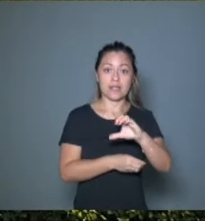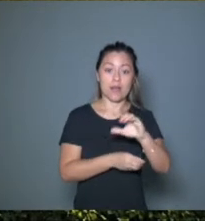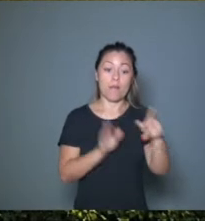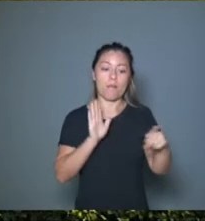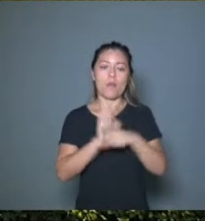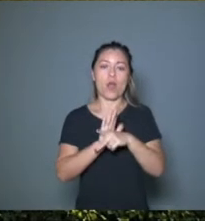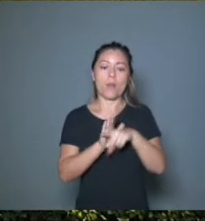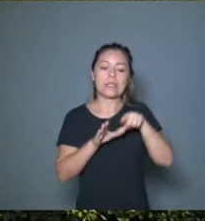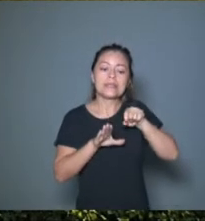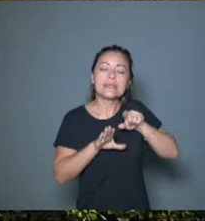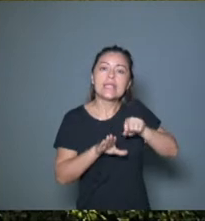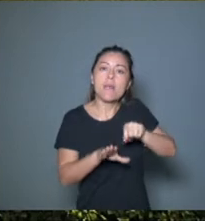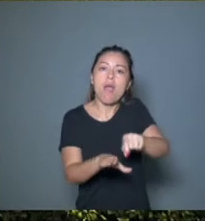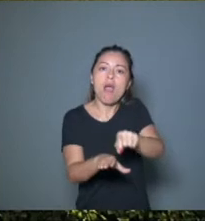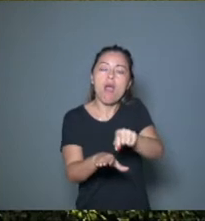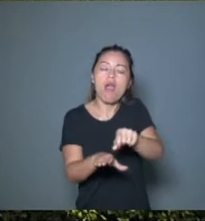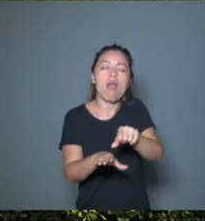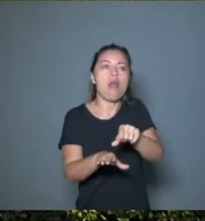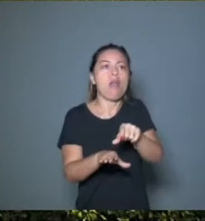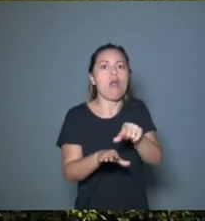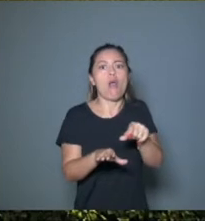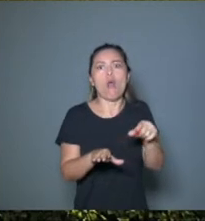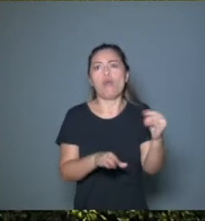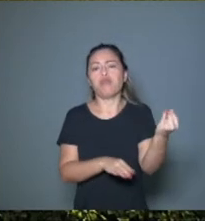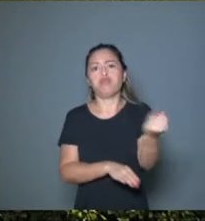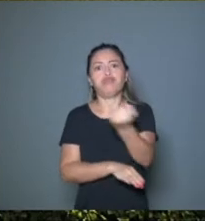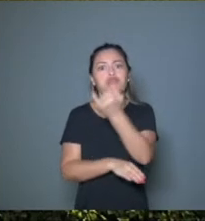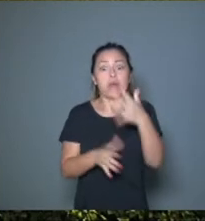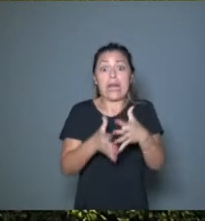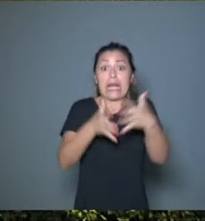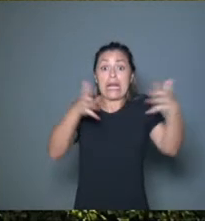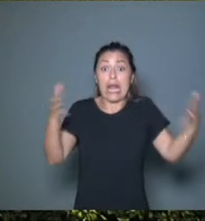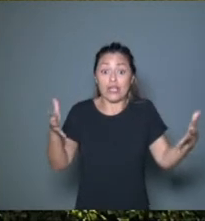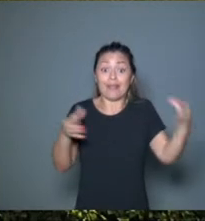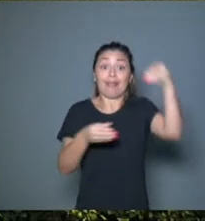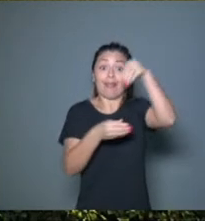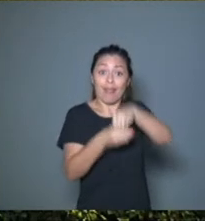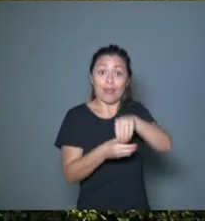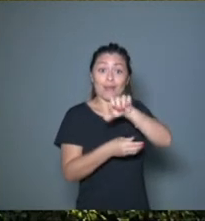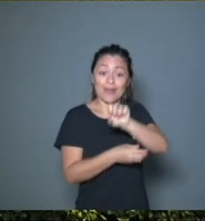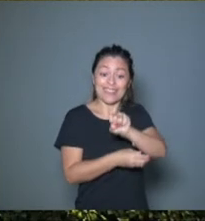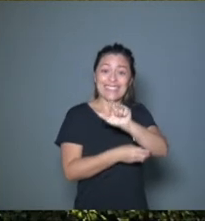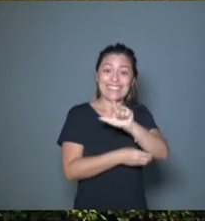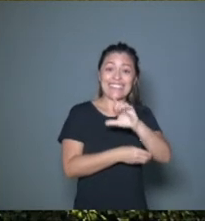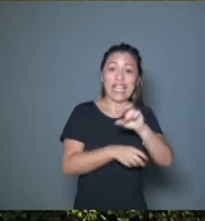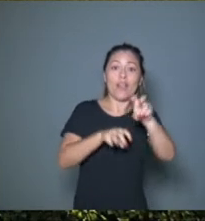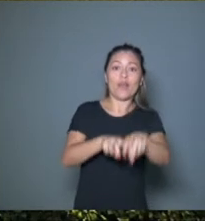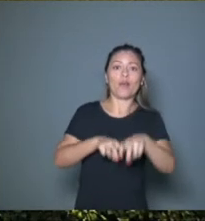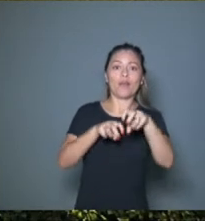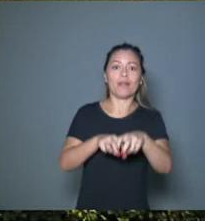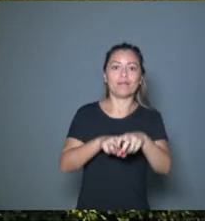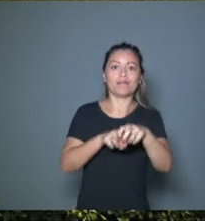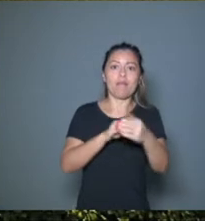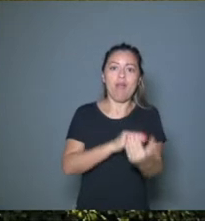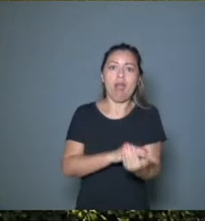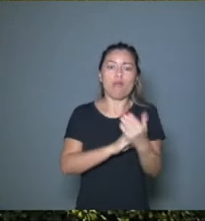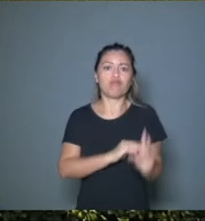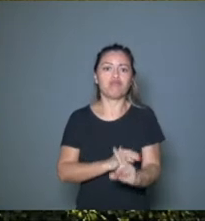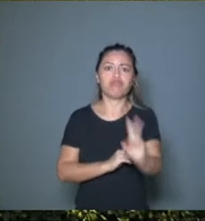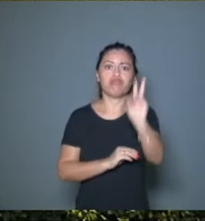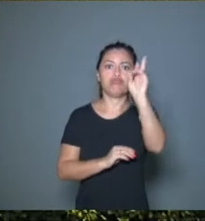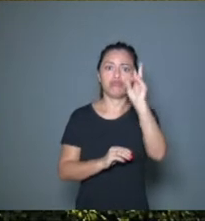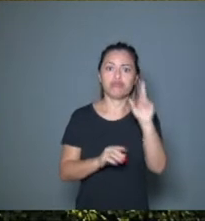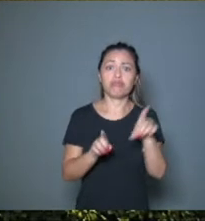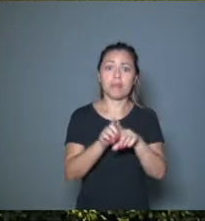soybean seed bags, it has become a large business within SLC Agricola, generating